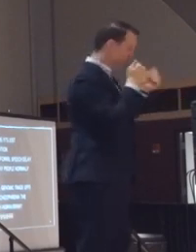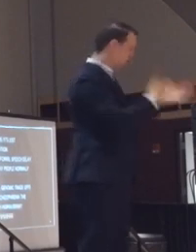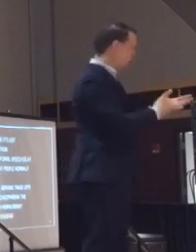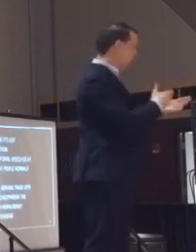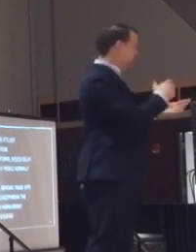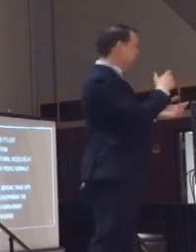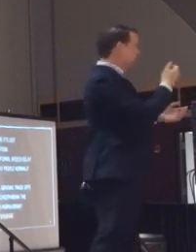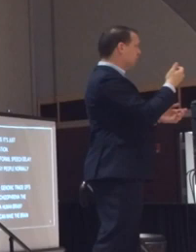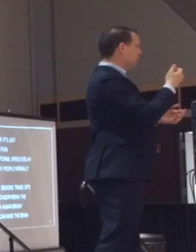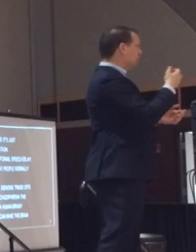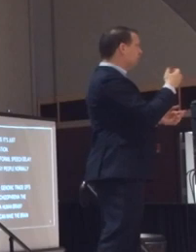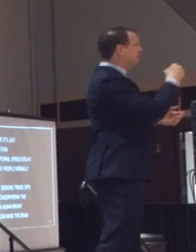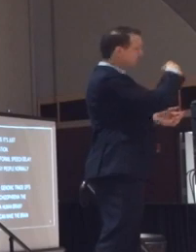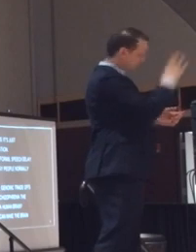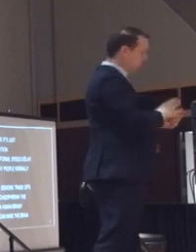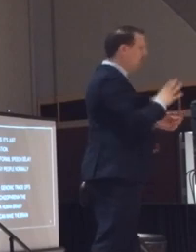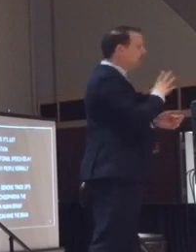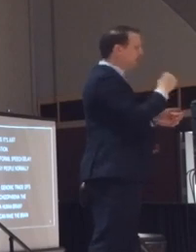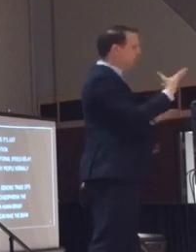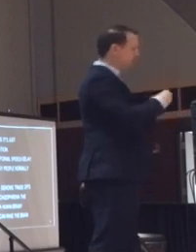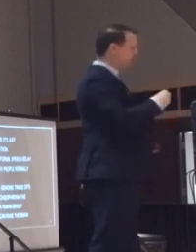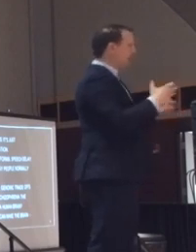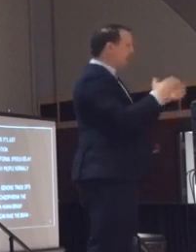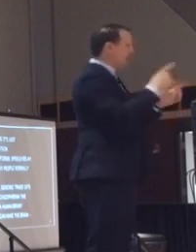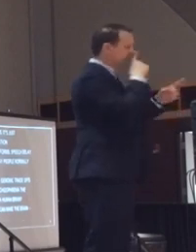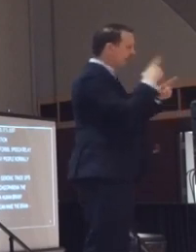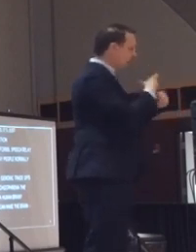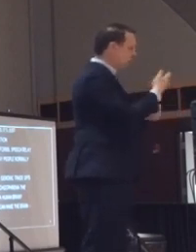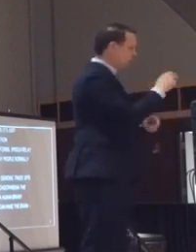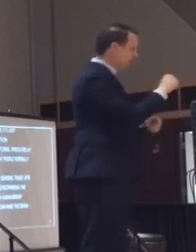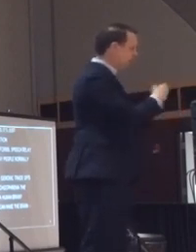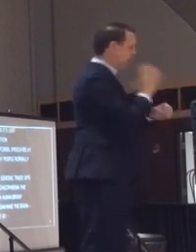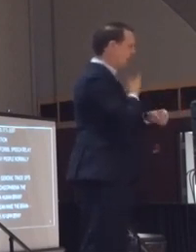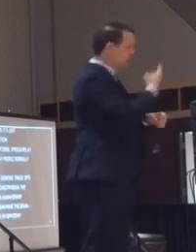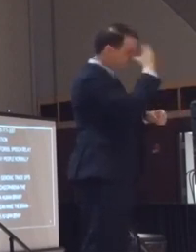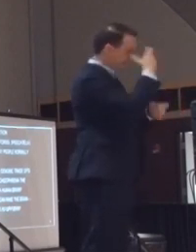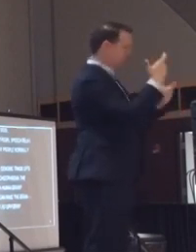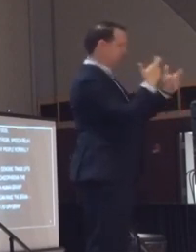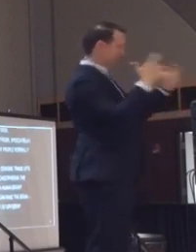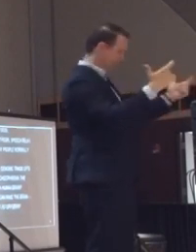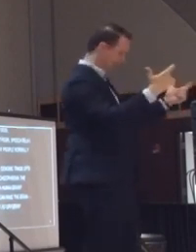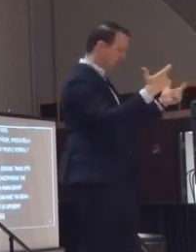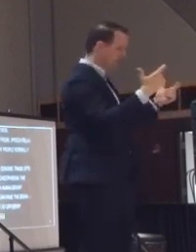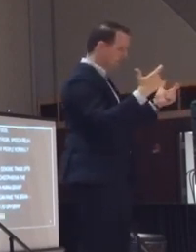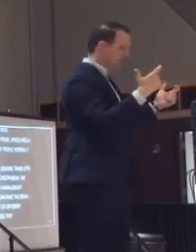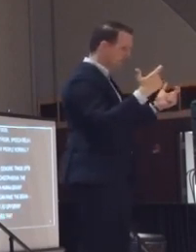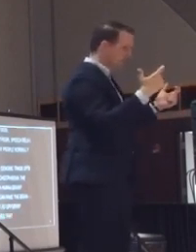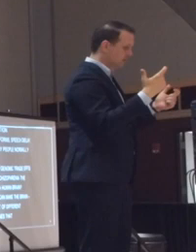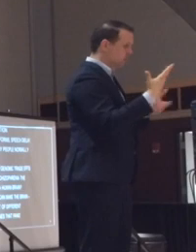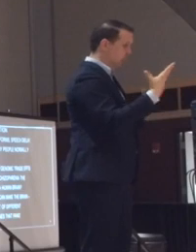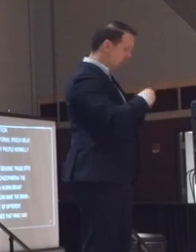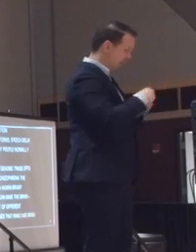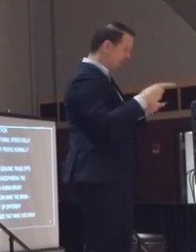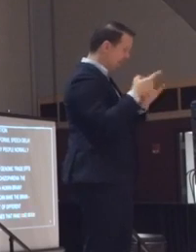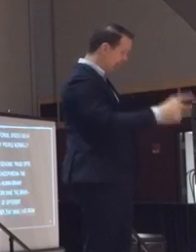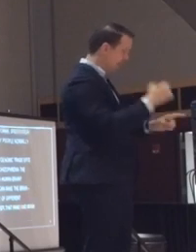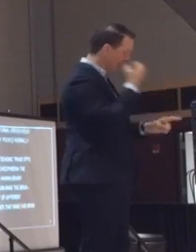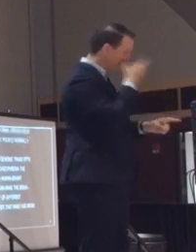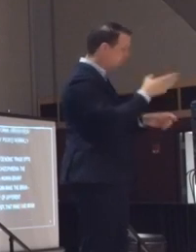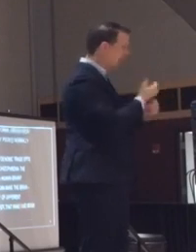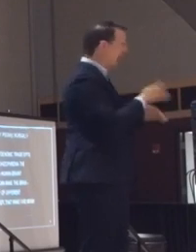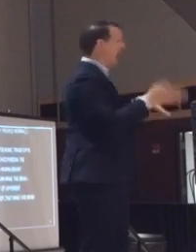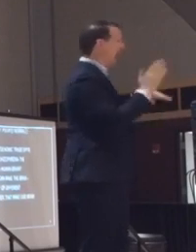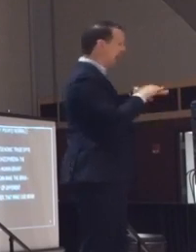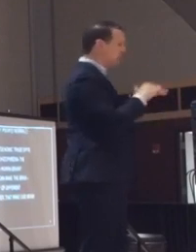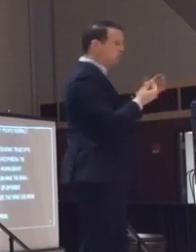and schizophrenia. There's lots of different complicated genes that make our brain big. Now in autism what happens is you get extra